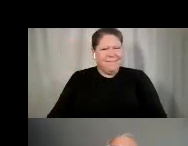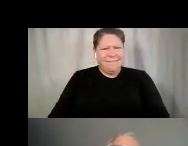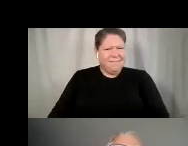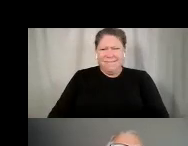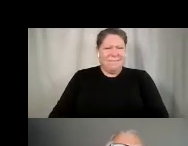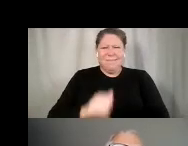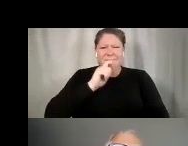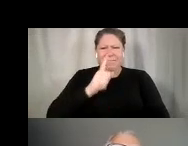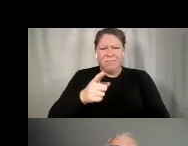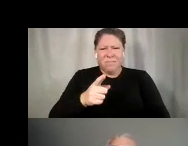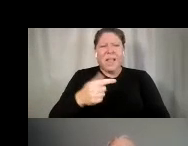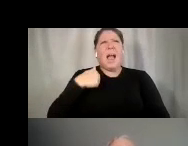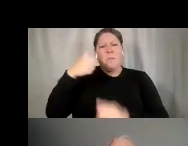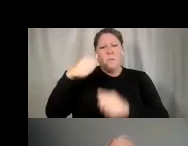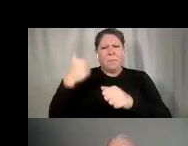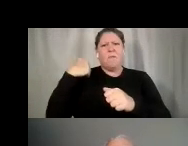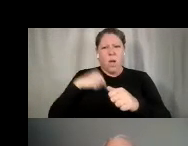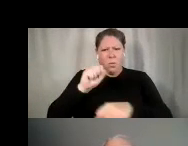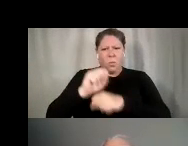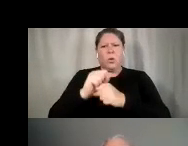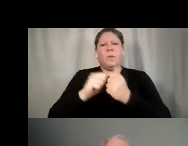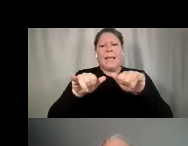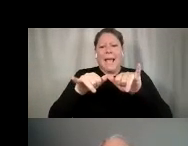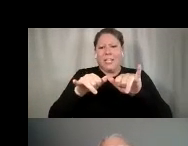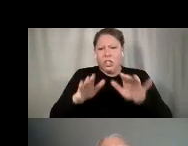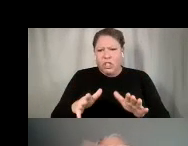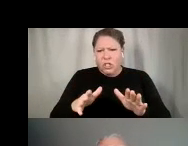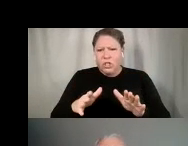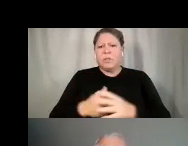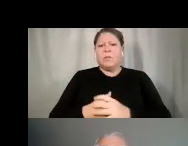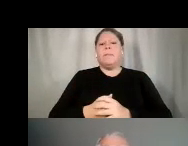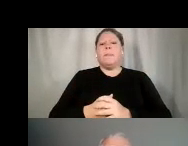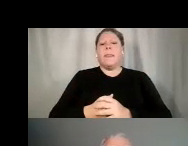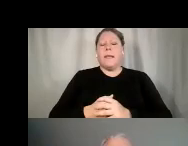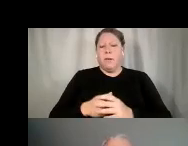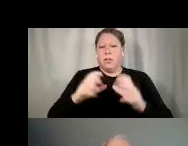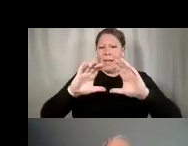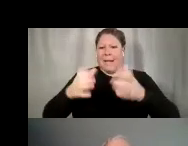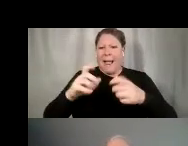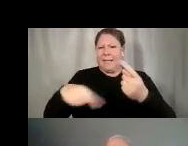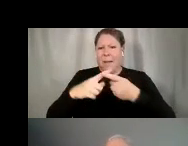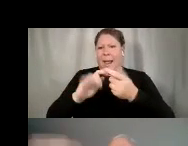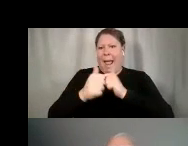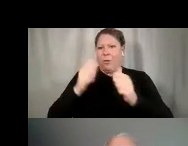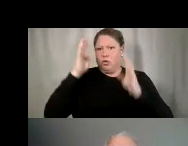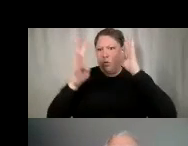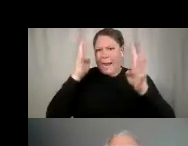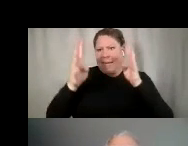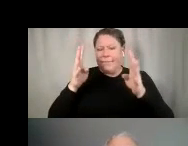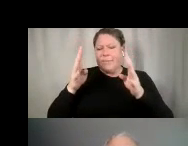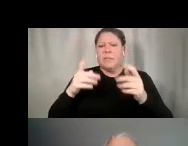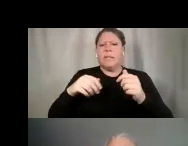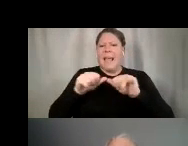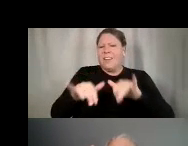I was working with some engineers, and I was doing a class, how to be creative. And the engineers go, this isn't going to work